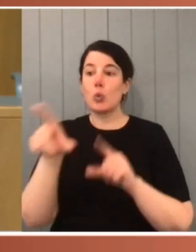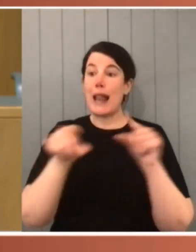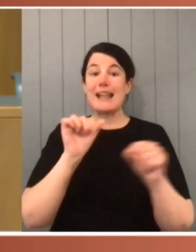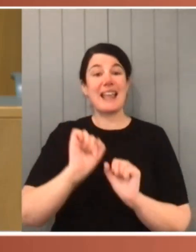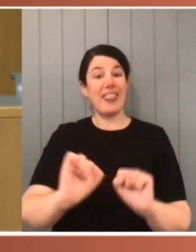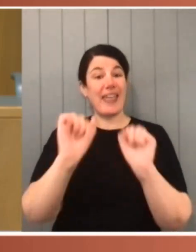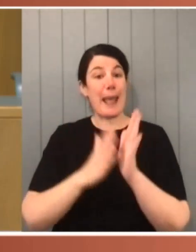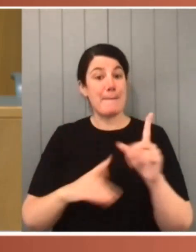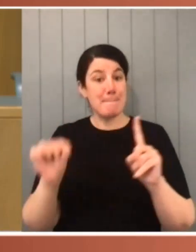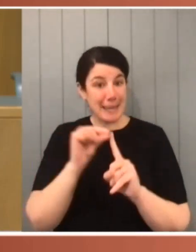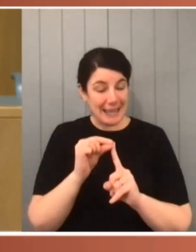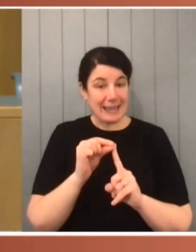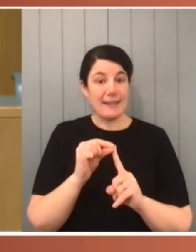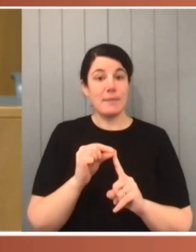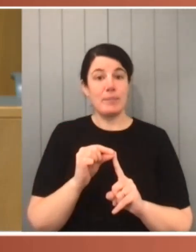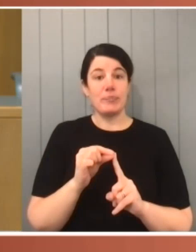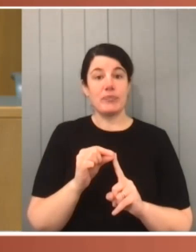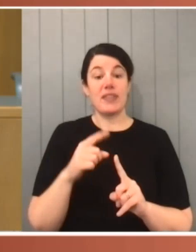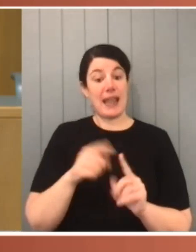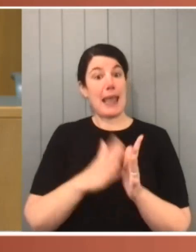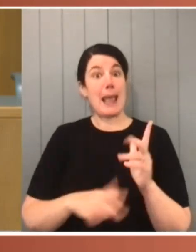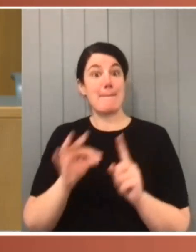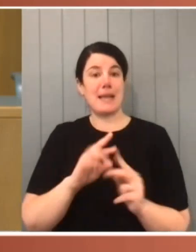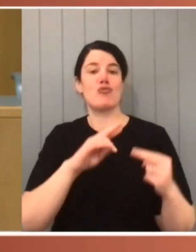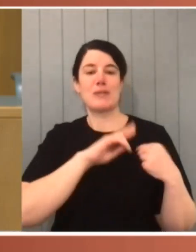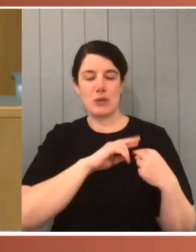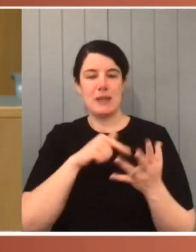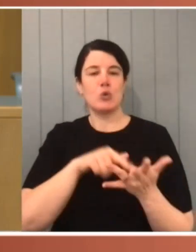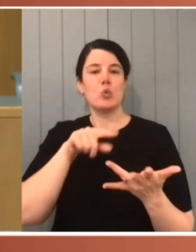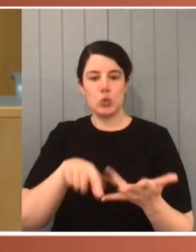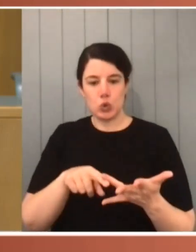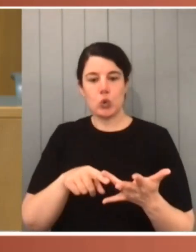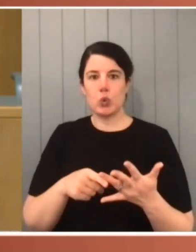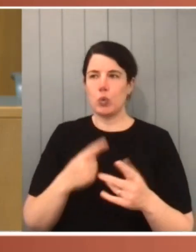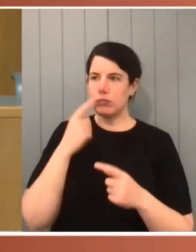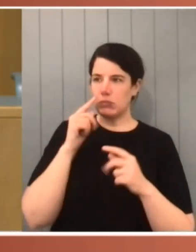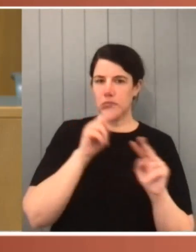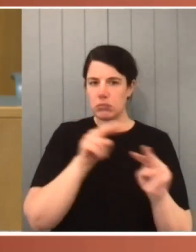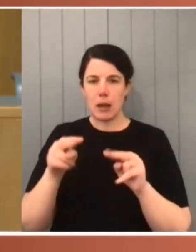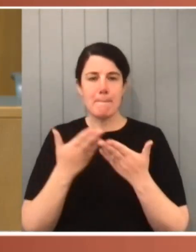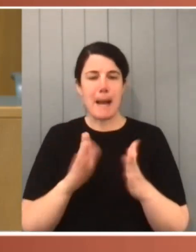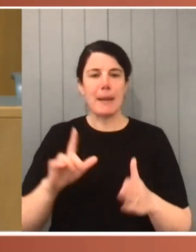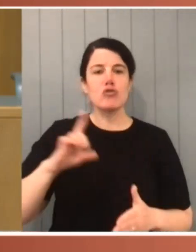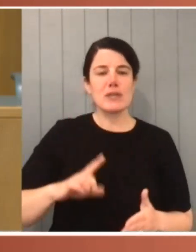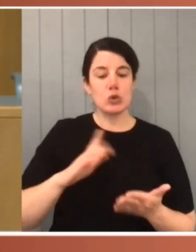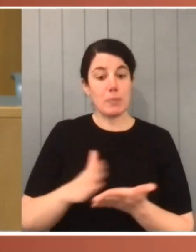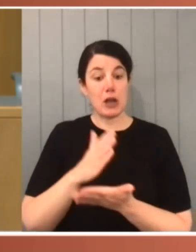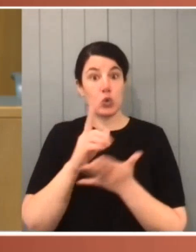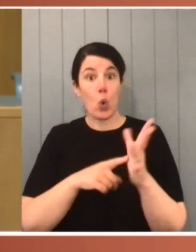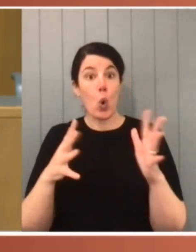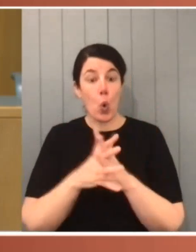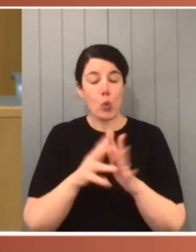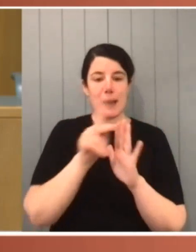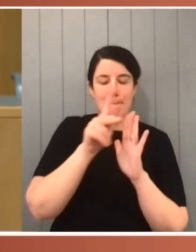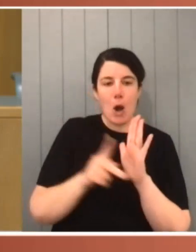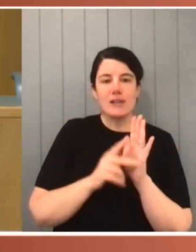and it's the task of their MPs to engage in the process of public reasoning in order to ensure that laws and policies are justified by appealing